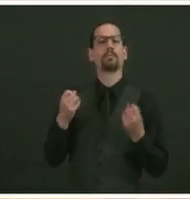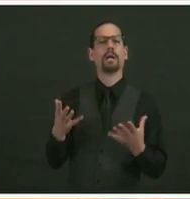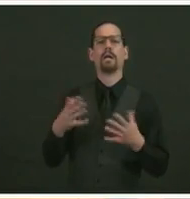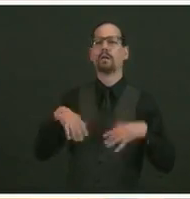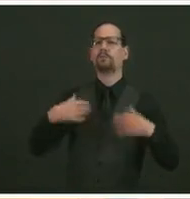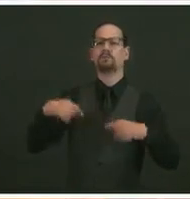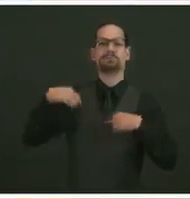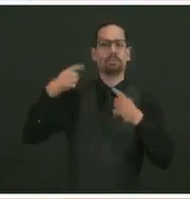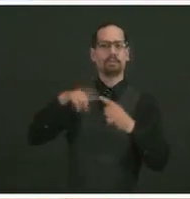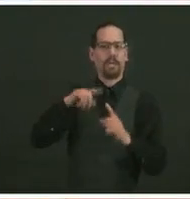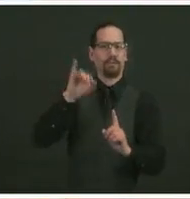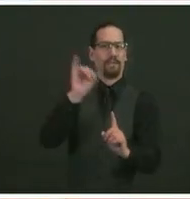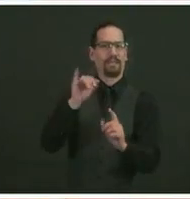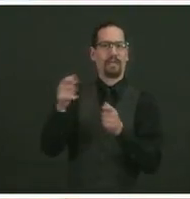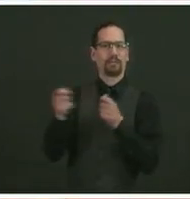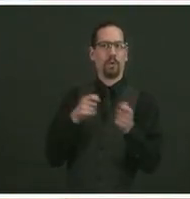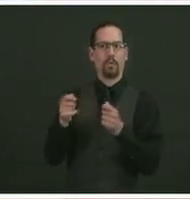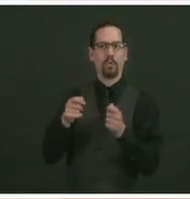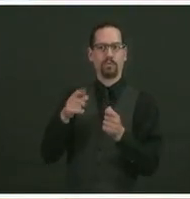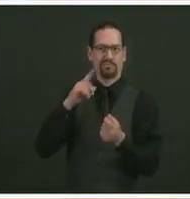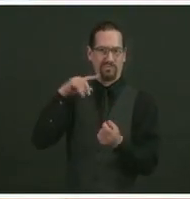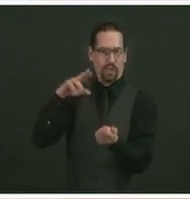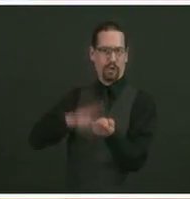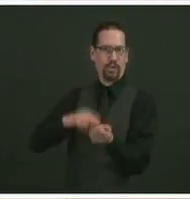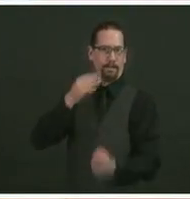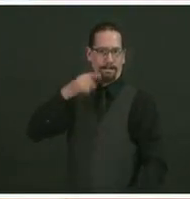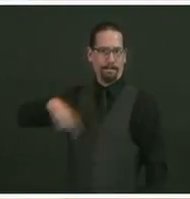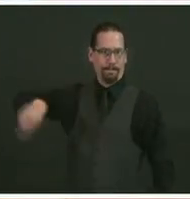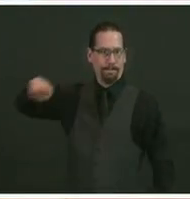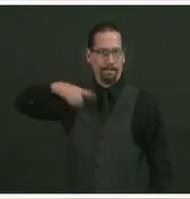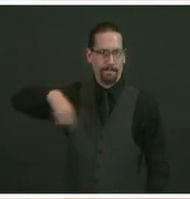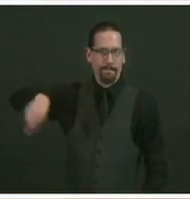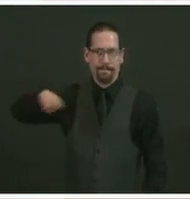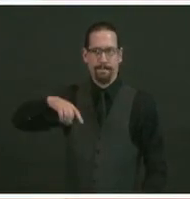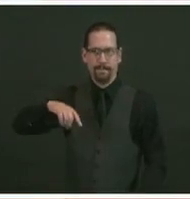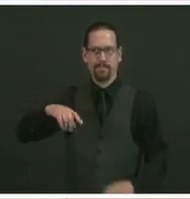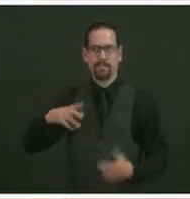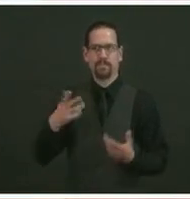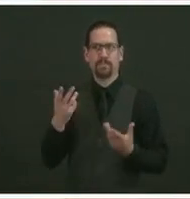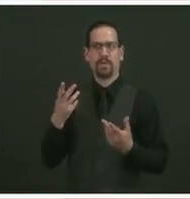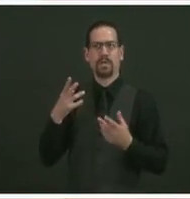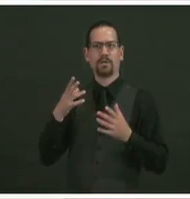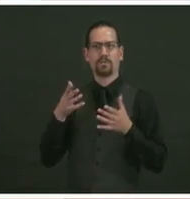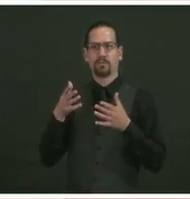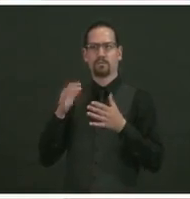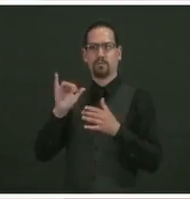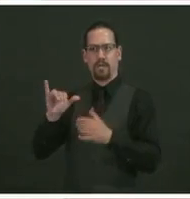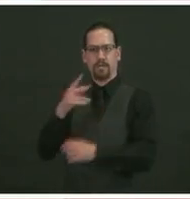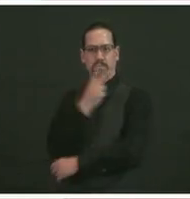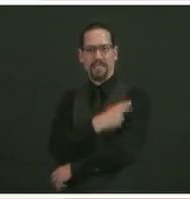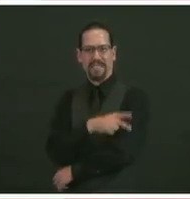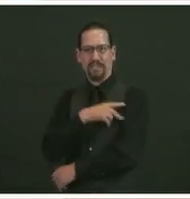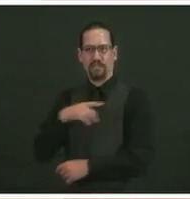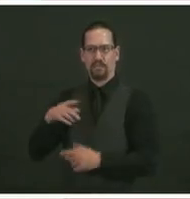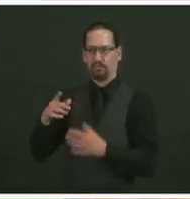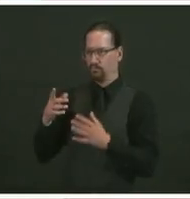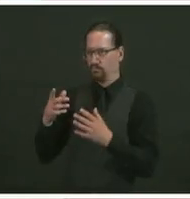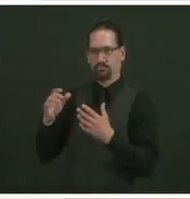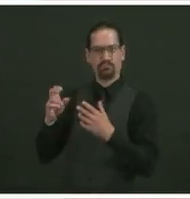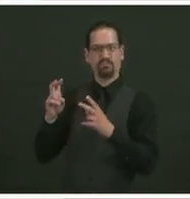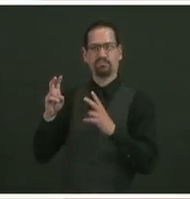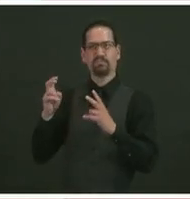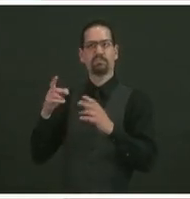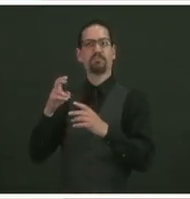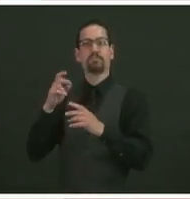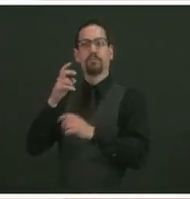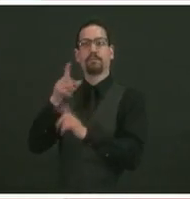the day before when you talked about nursing homes and letting patients leave the hospital with COVID to go to nursing homes, and maybe that